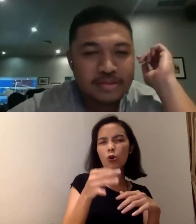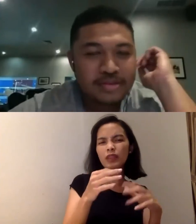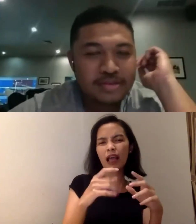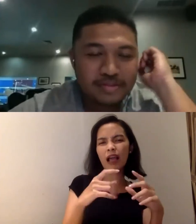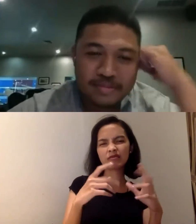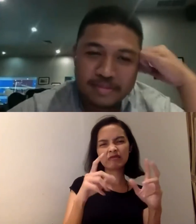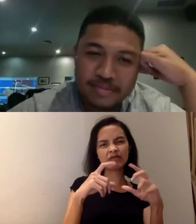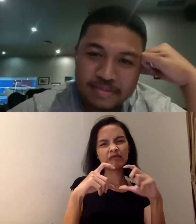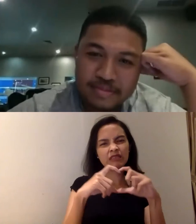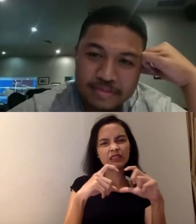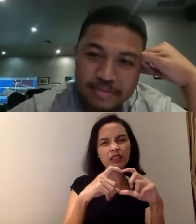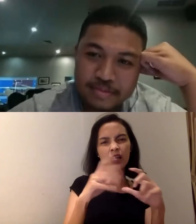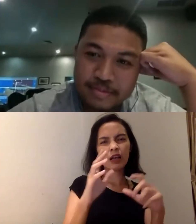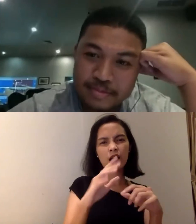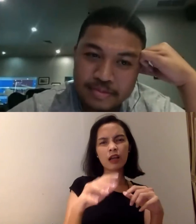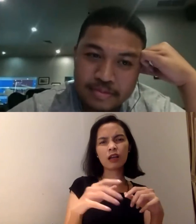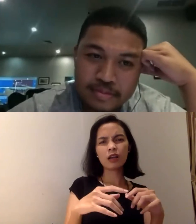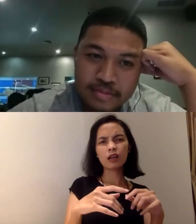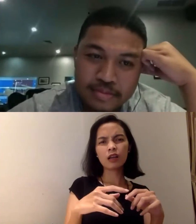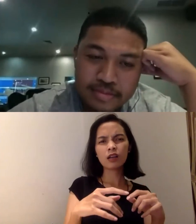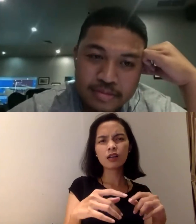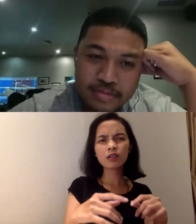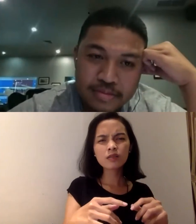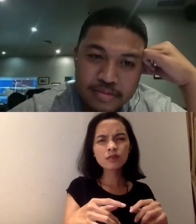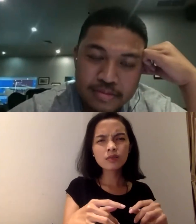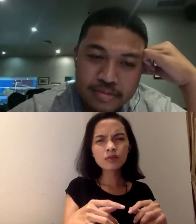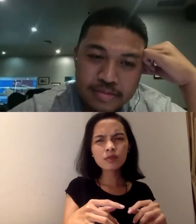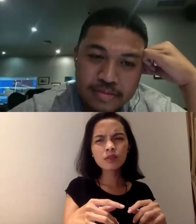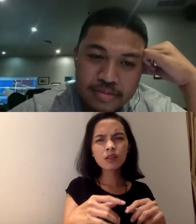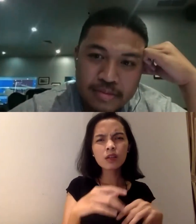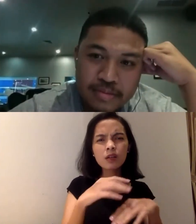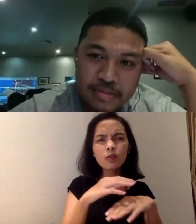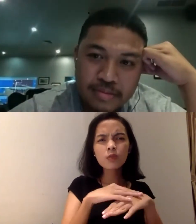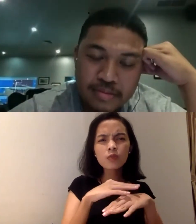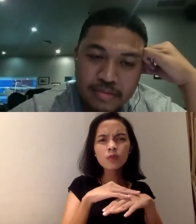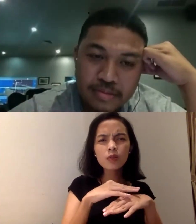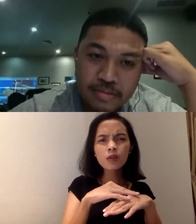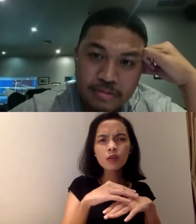Is it something that is related to culture? Do you think that the